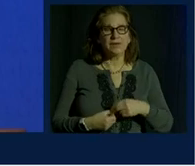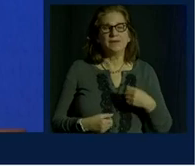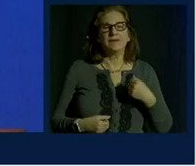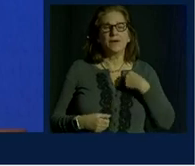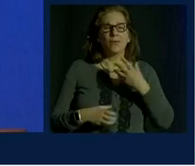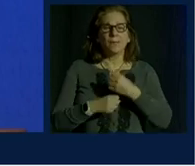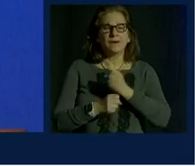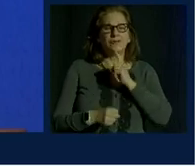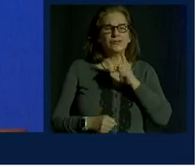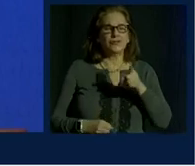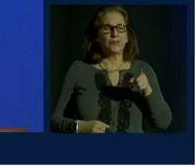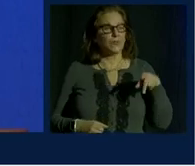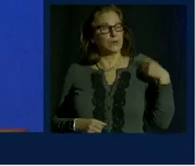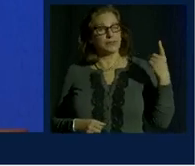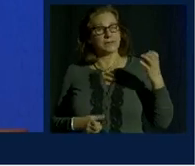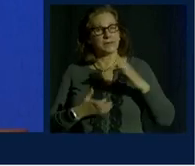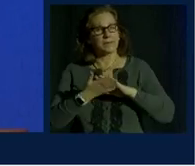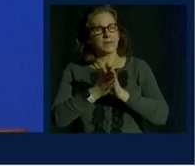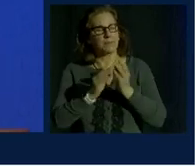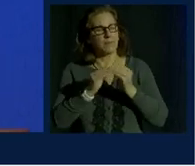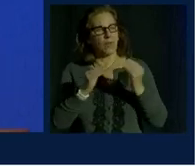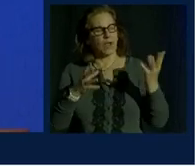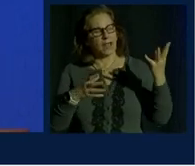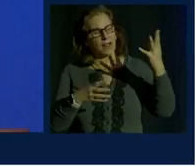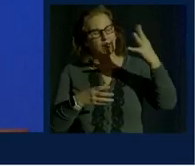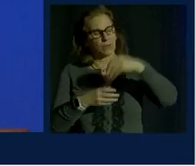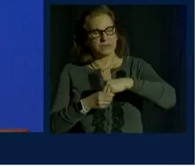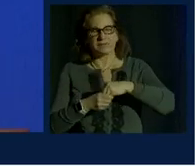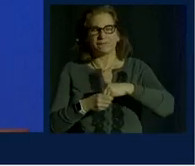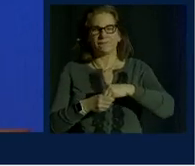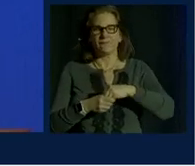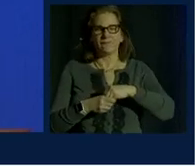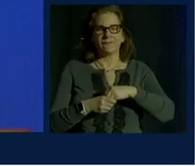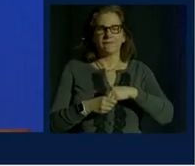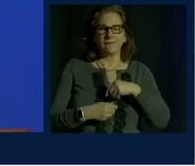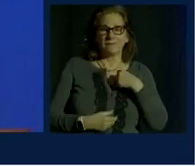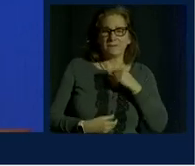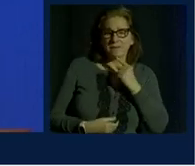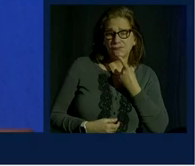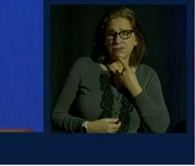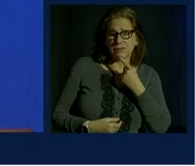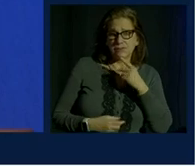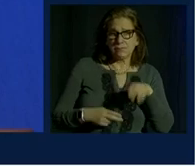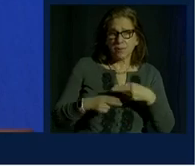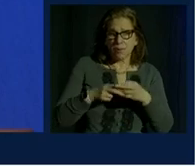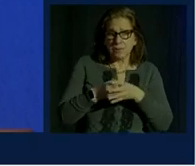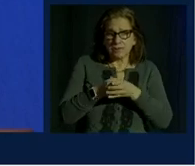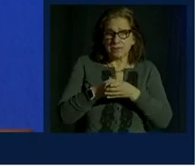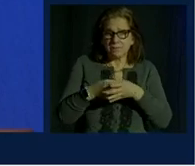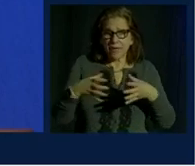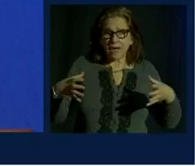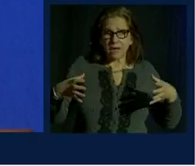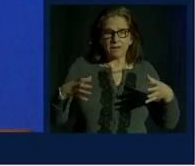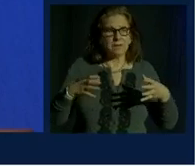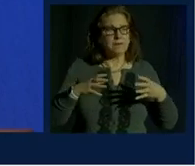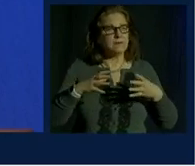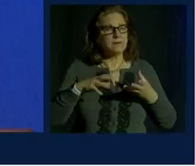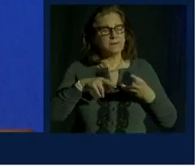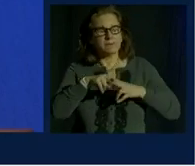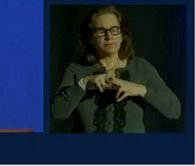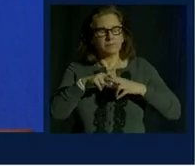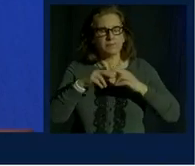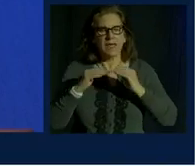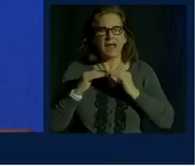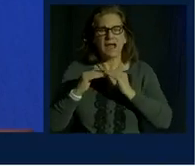It happens because we're intentional about expanding equity in our city, whether it's focusing on increasing access to fresh